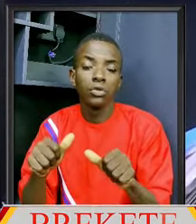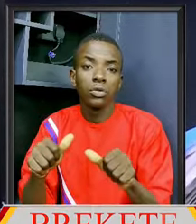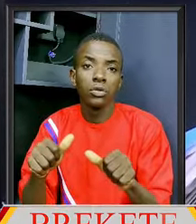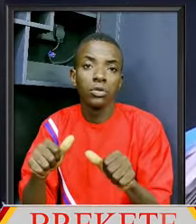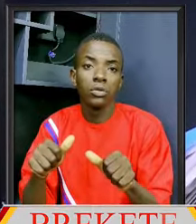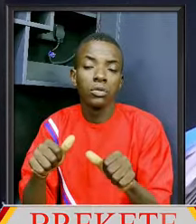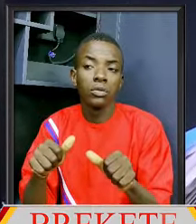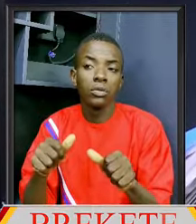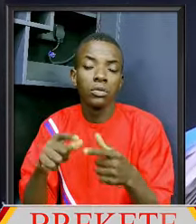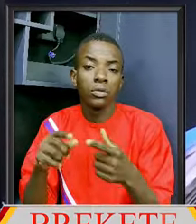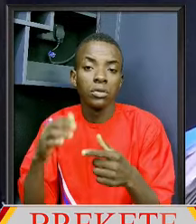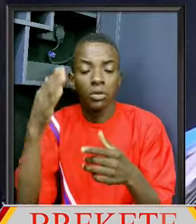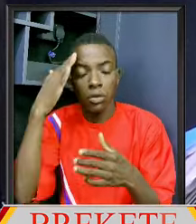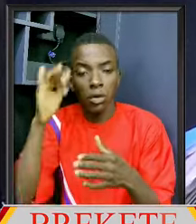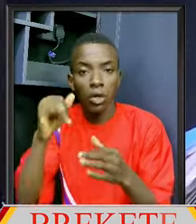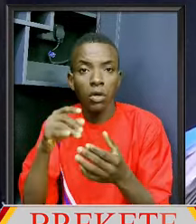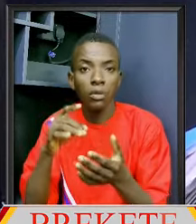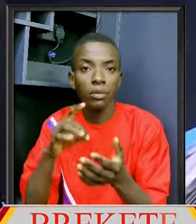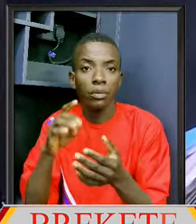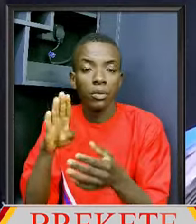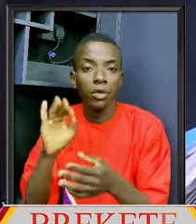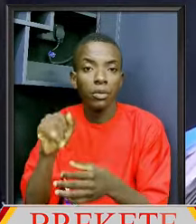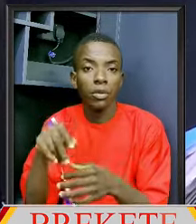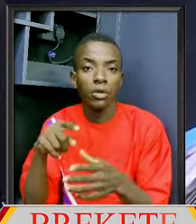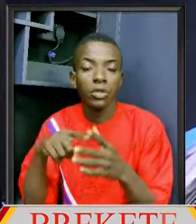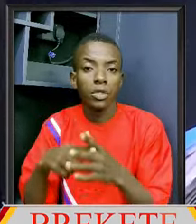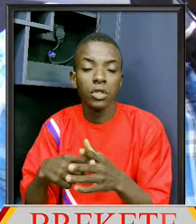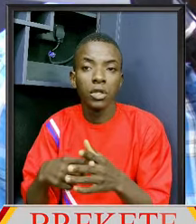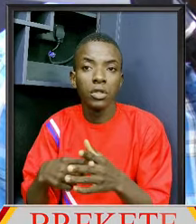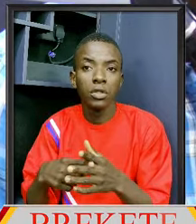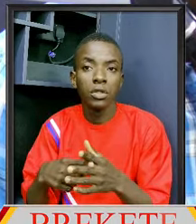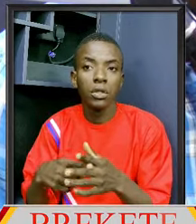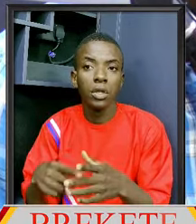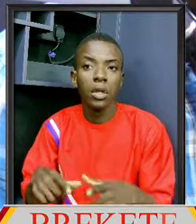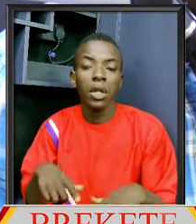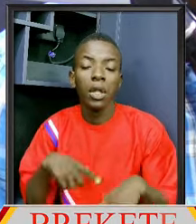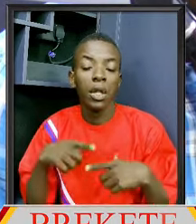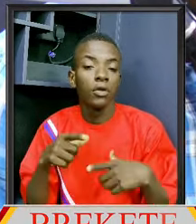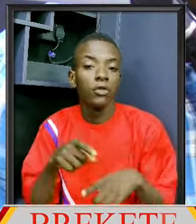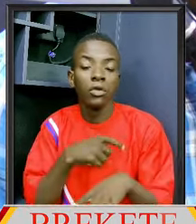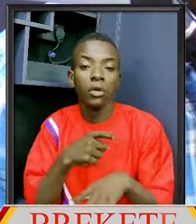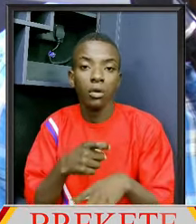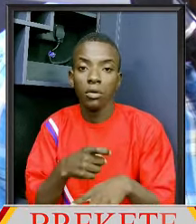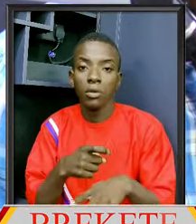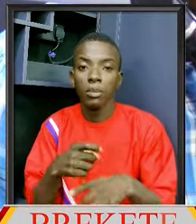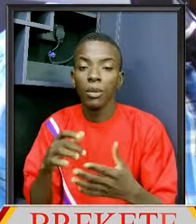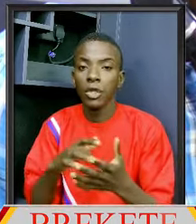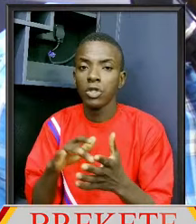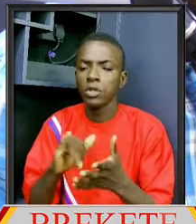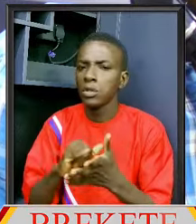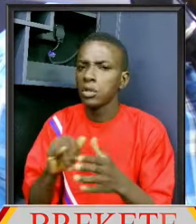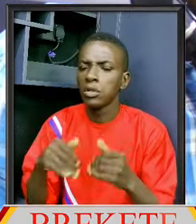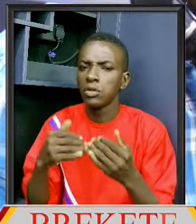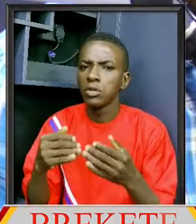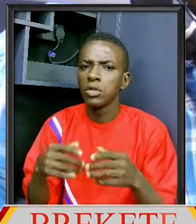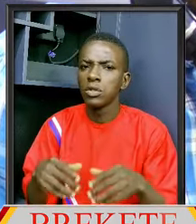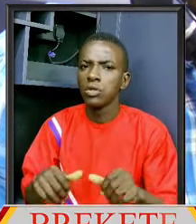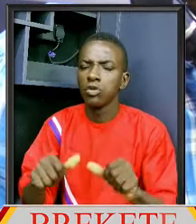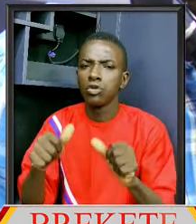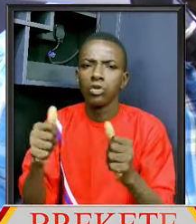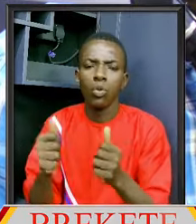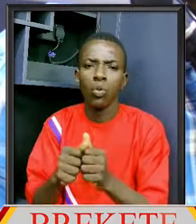it. And we all know how BP medication is now. Once you start, you've started. And it's a lifelong medication. So that's how she started taking BP